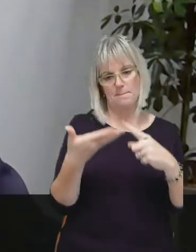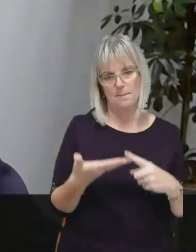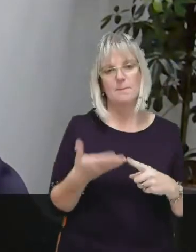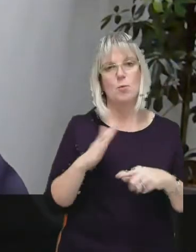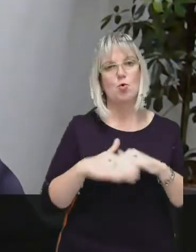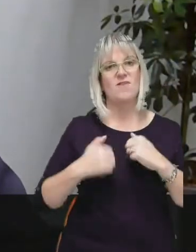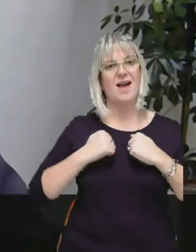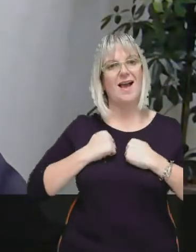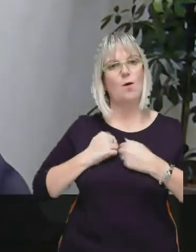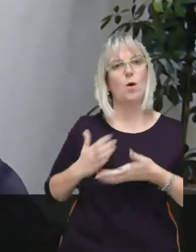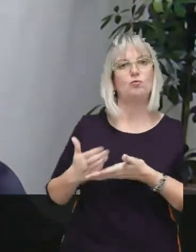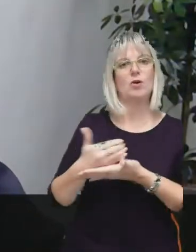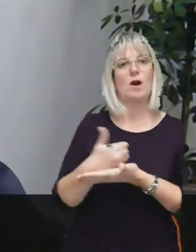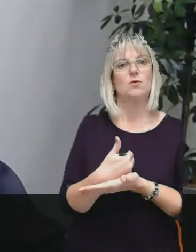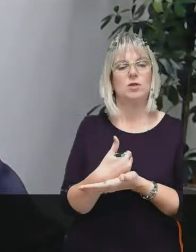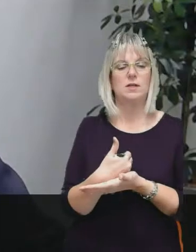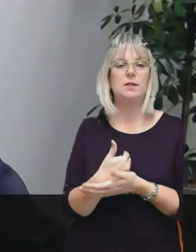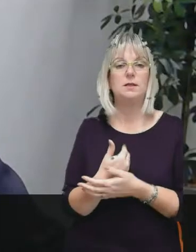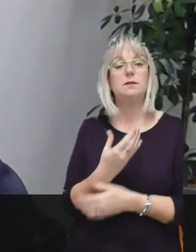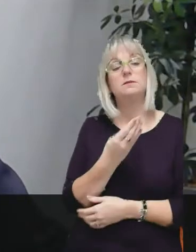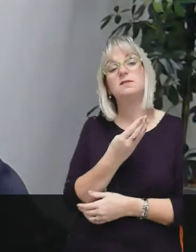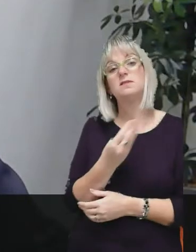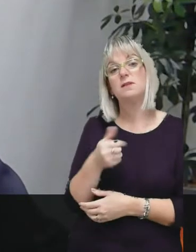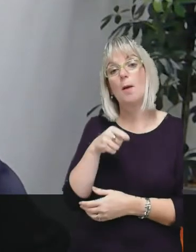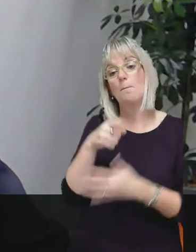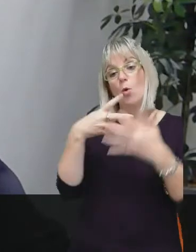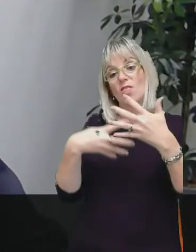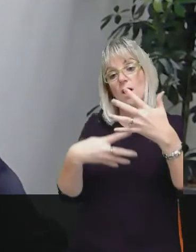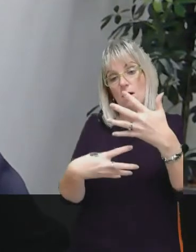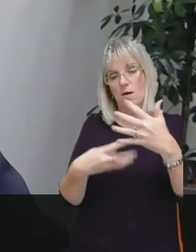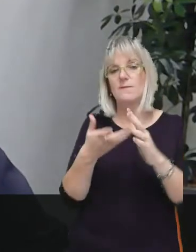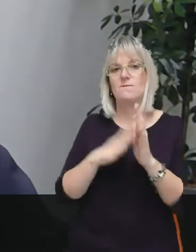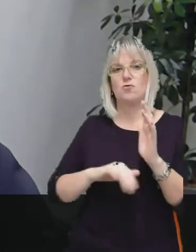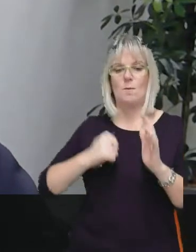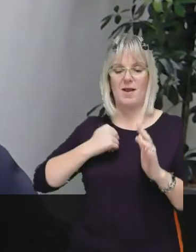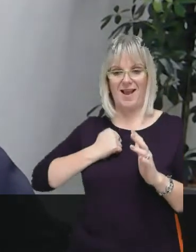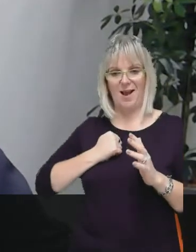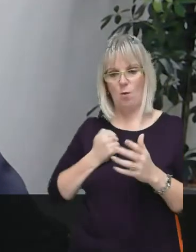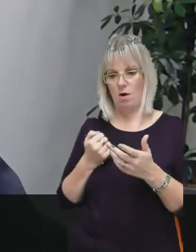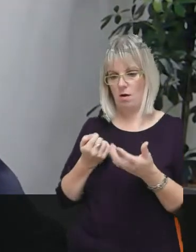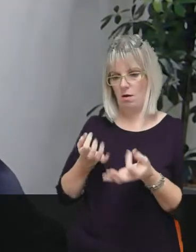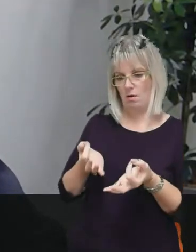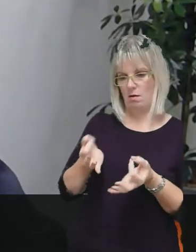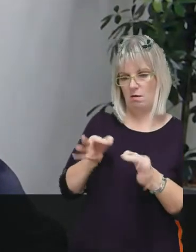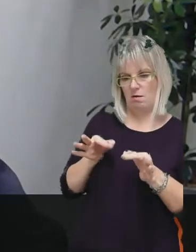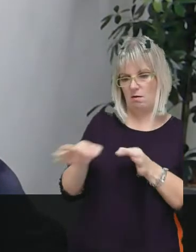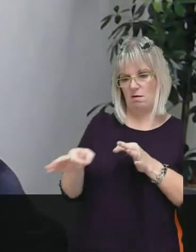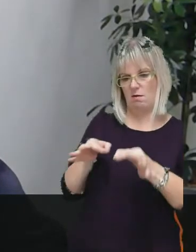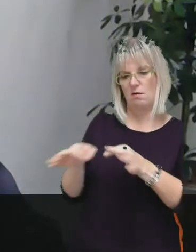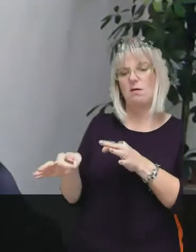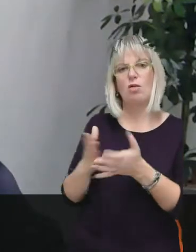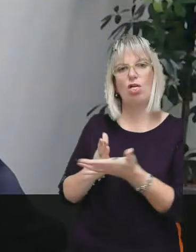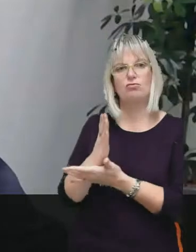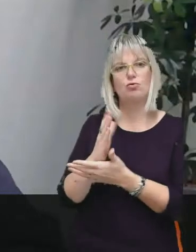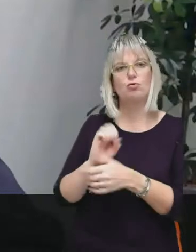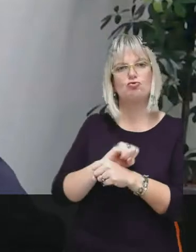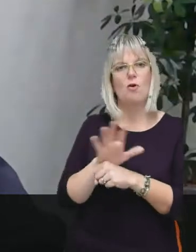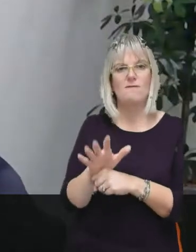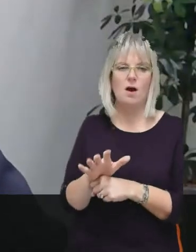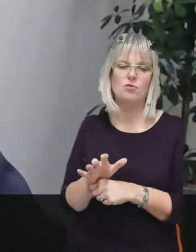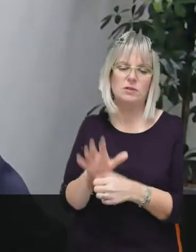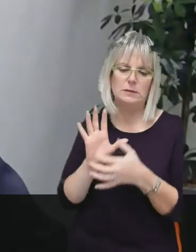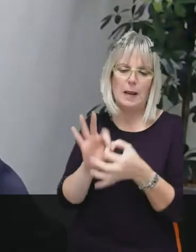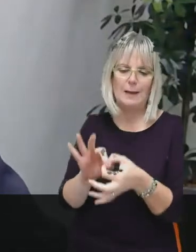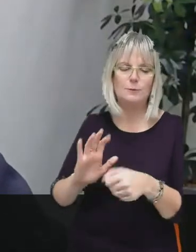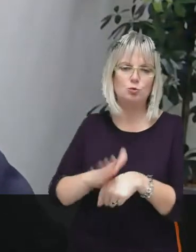of those come out of some of the measures we've brought in during this pandemic. A Green New Deal, making sure we make progress